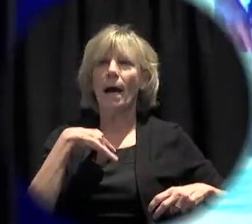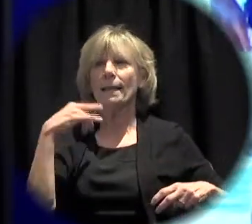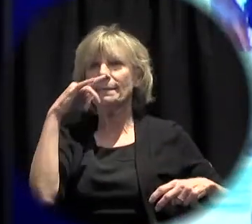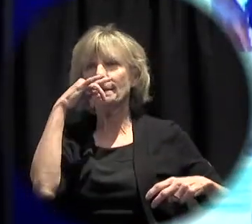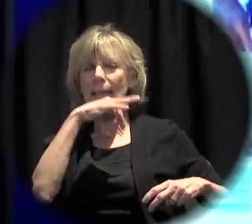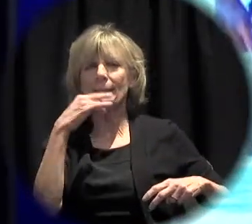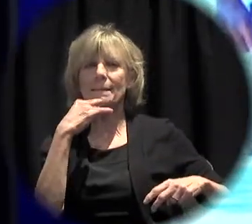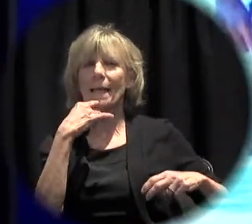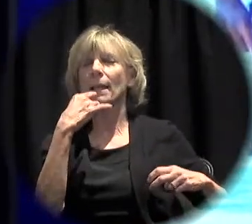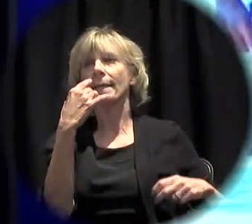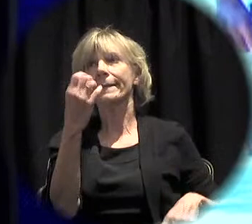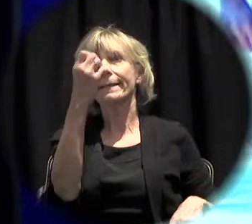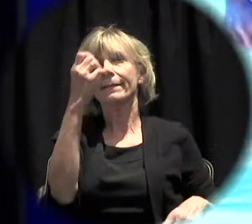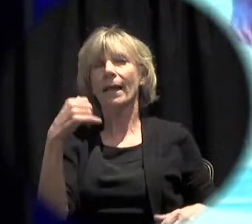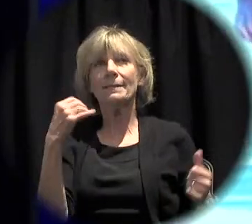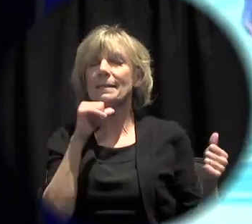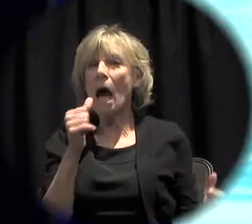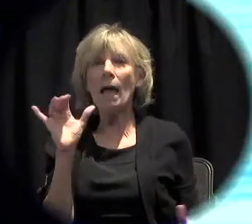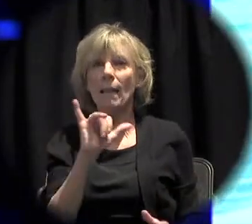don't get out where we put in."